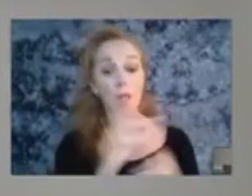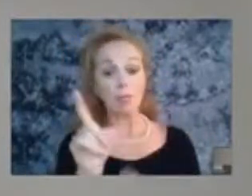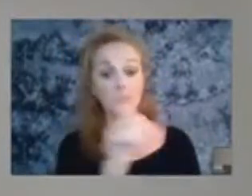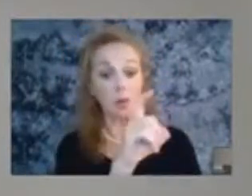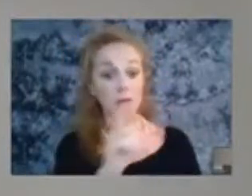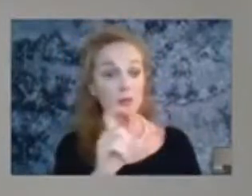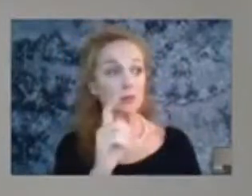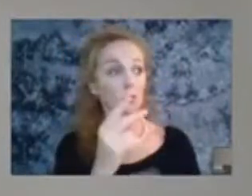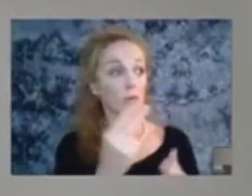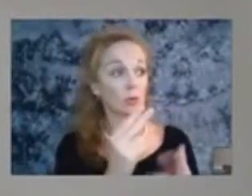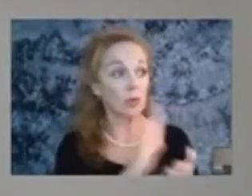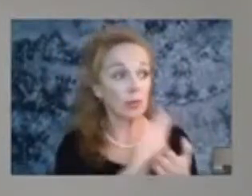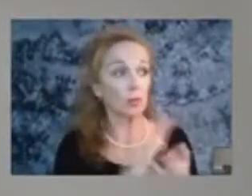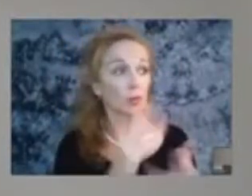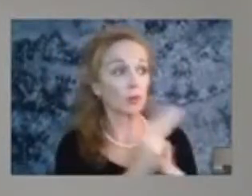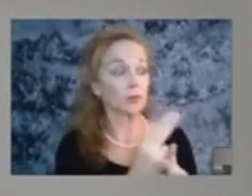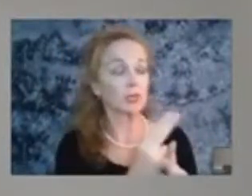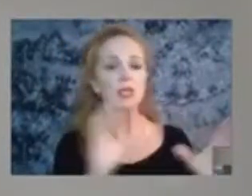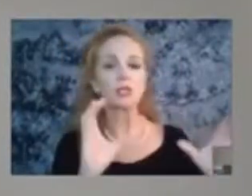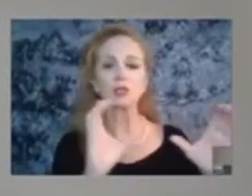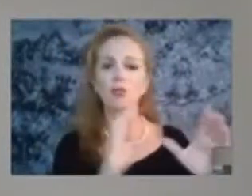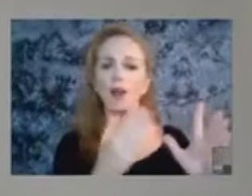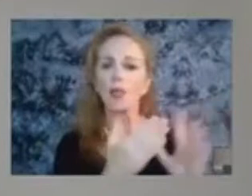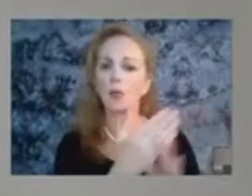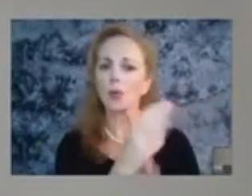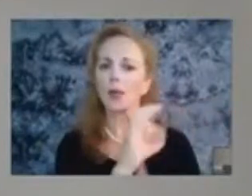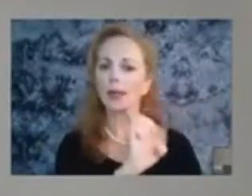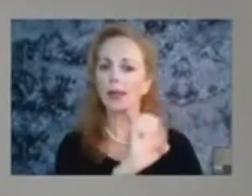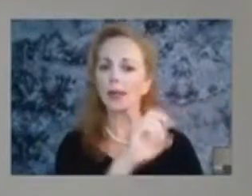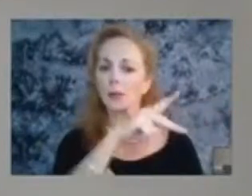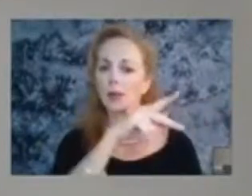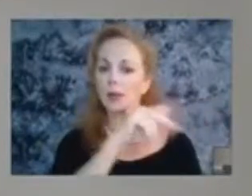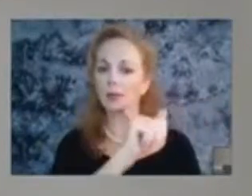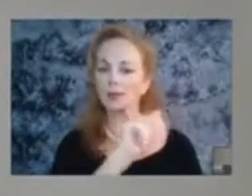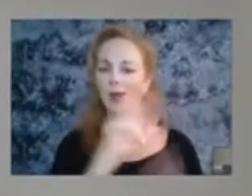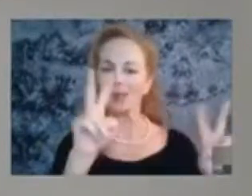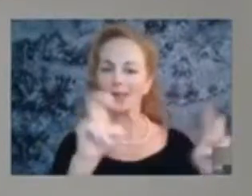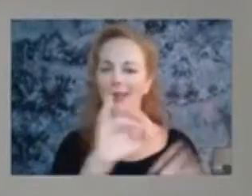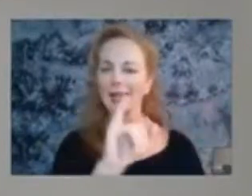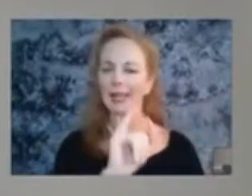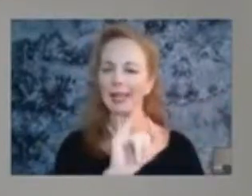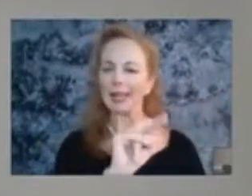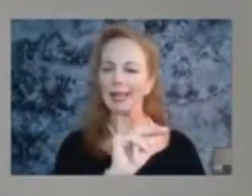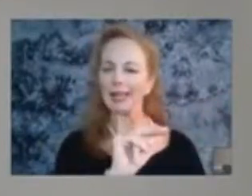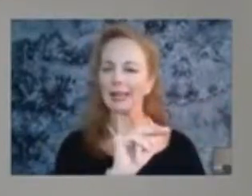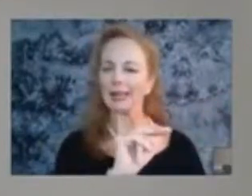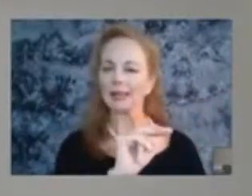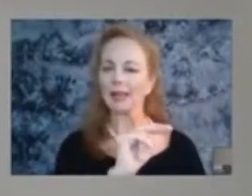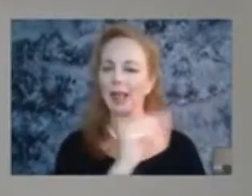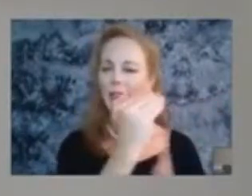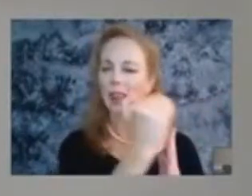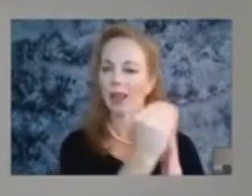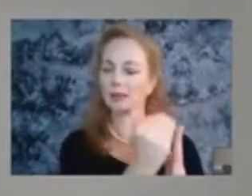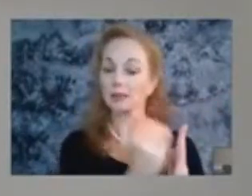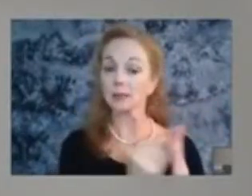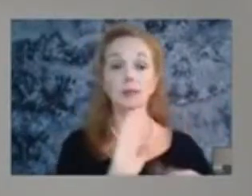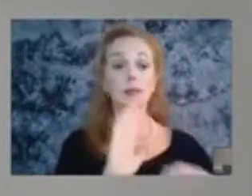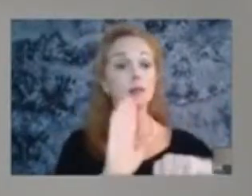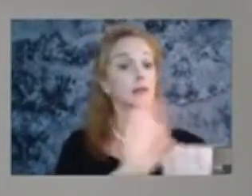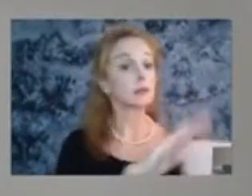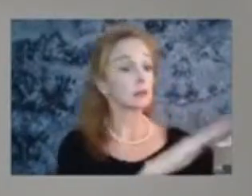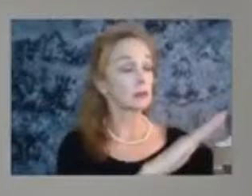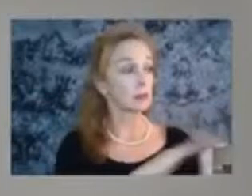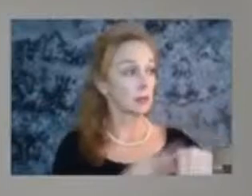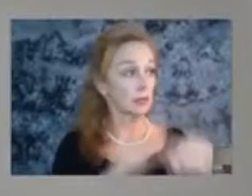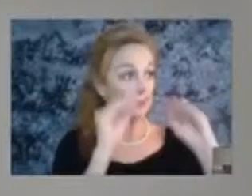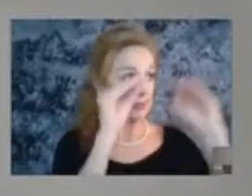certified through the EPA, and it's on what we call an N list. So I just caution teachers, absolutely, staff, you